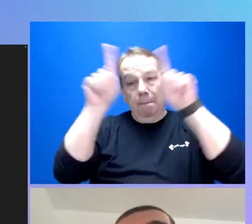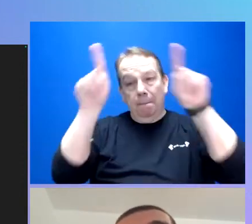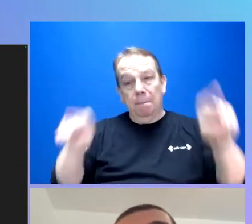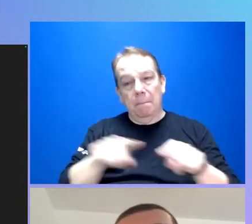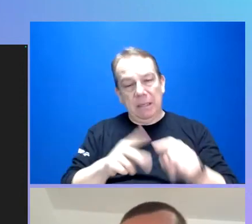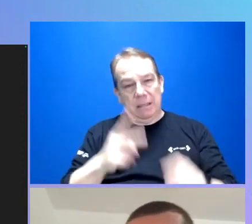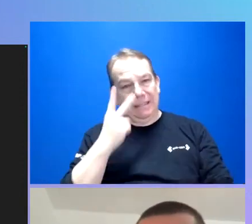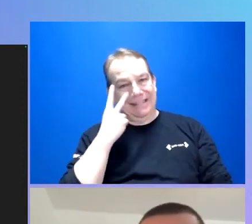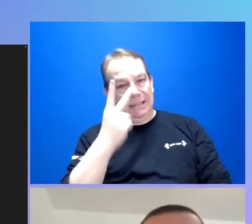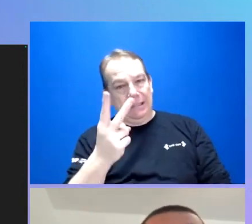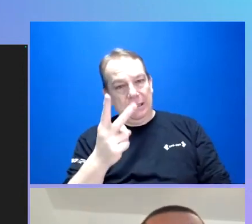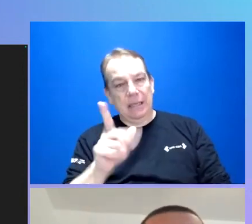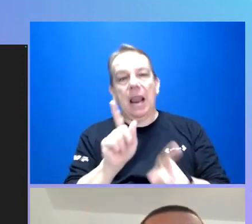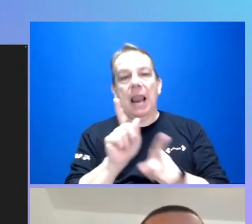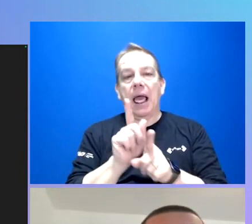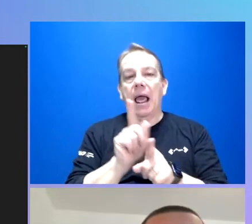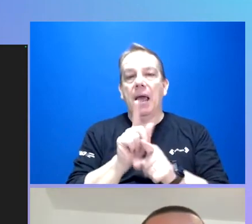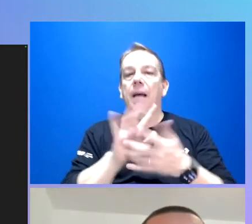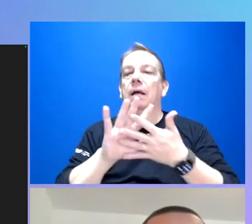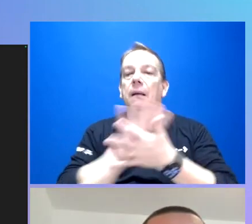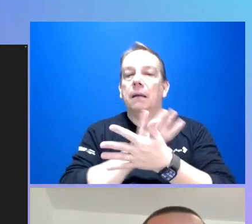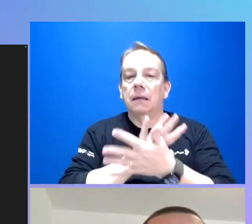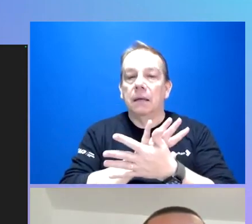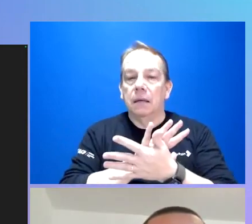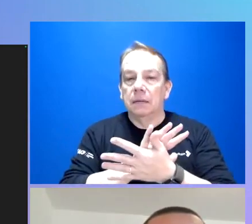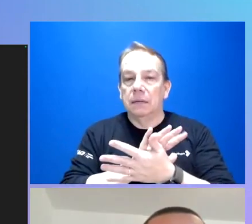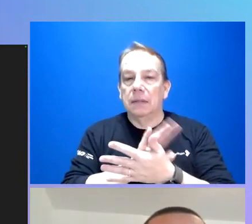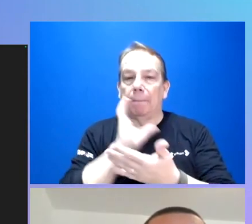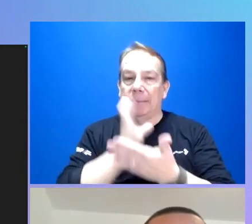something a bit like this, a blurred image.